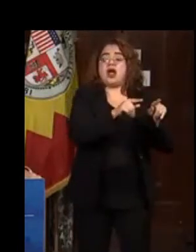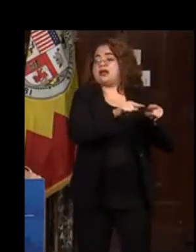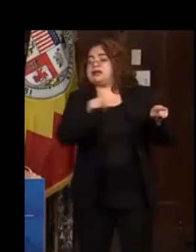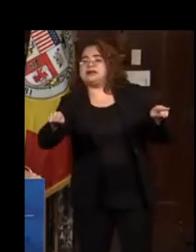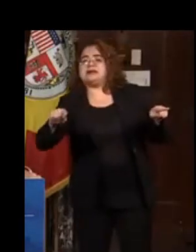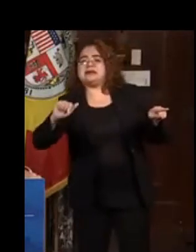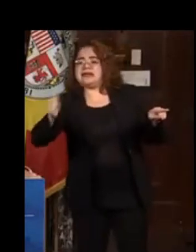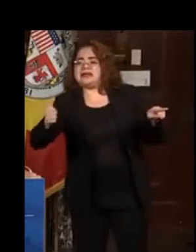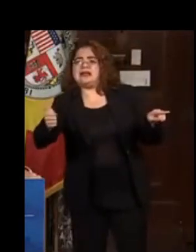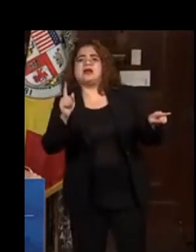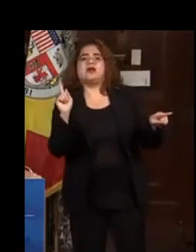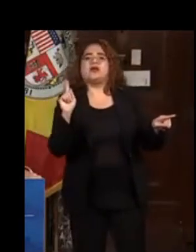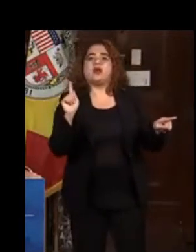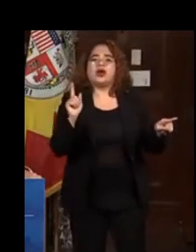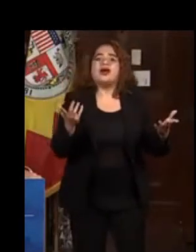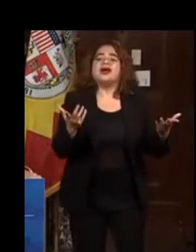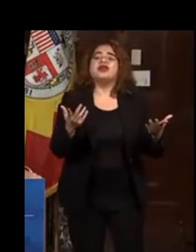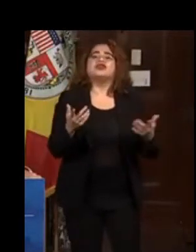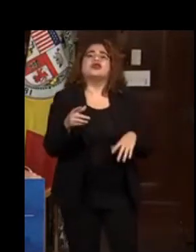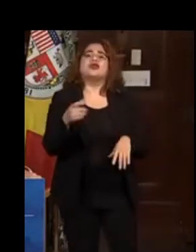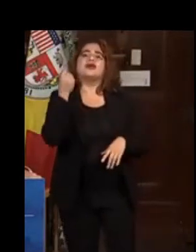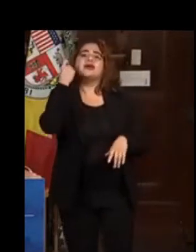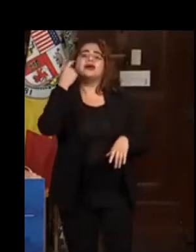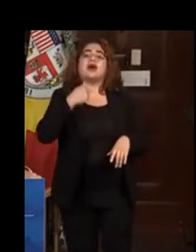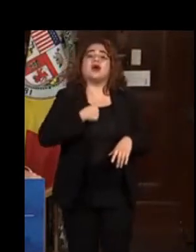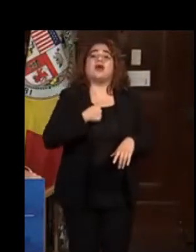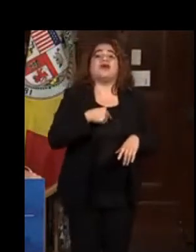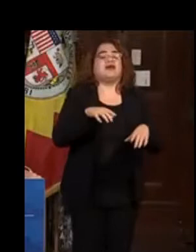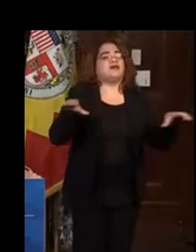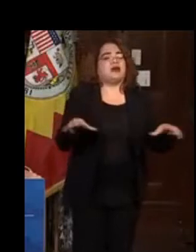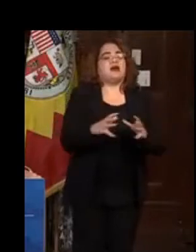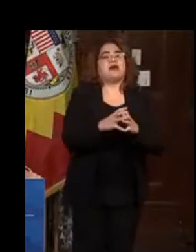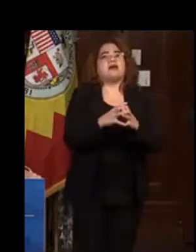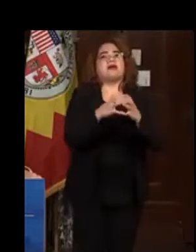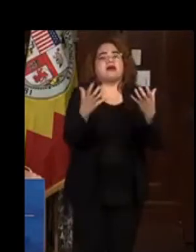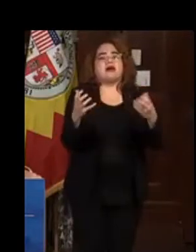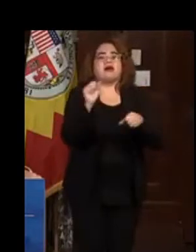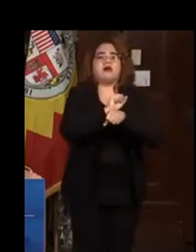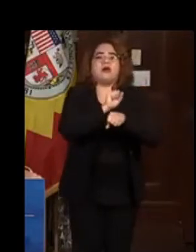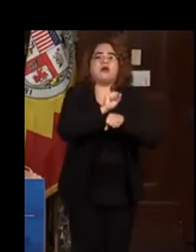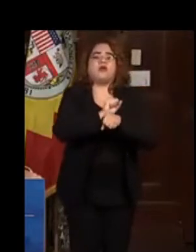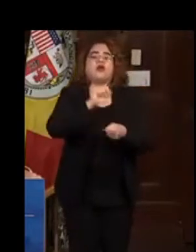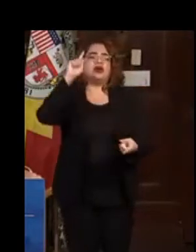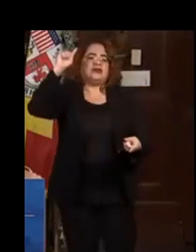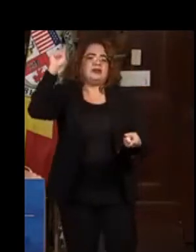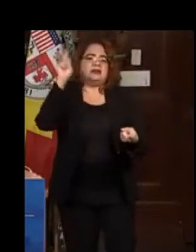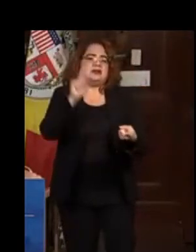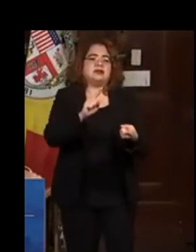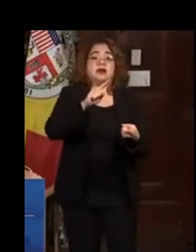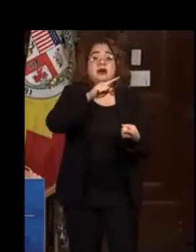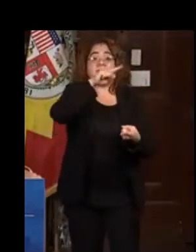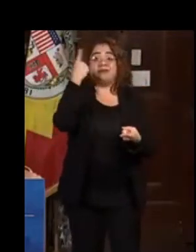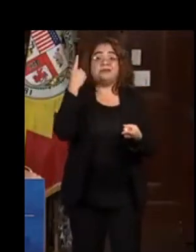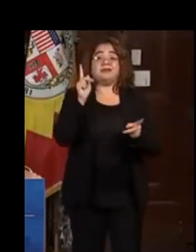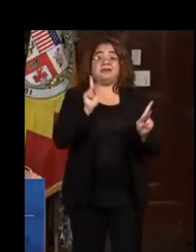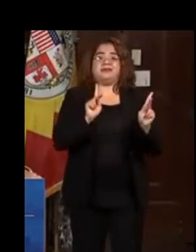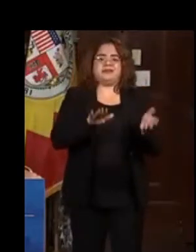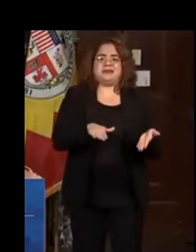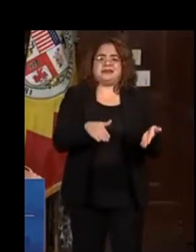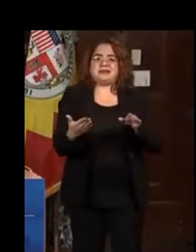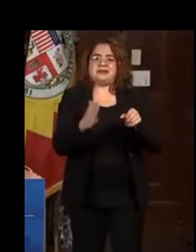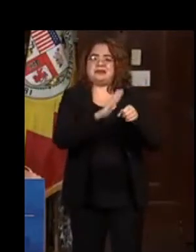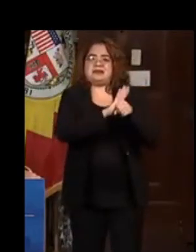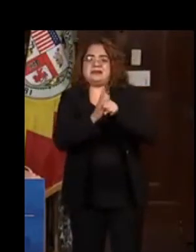we have done with asymptomatic testing, as we have done to bring down African-American deaths, as we have done with masks, to be the first in